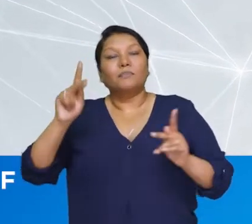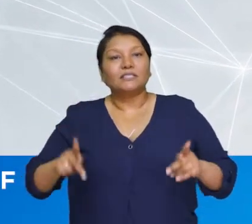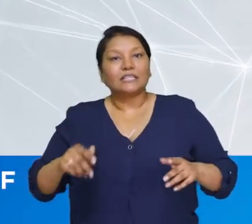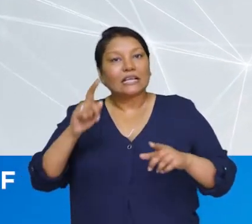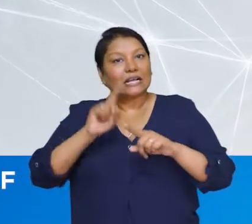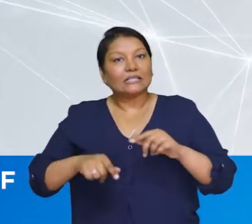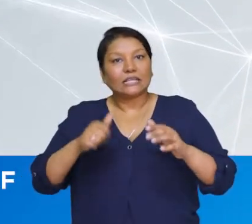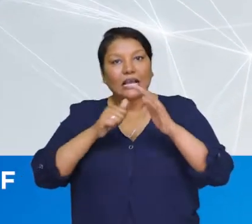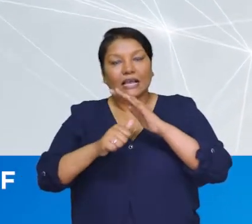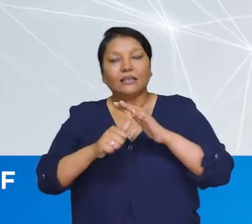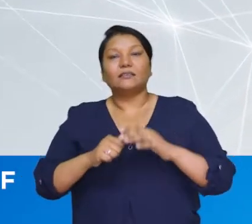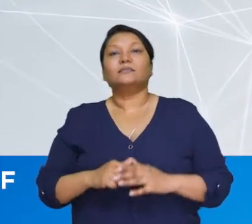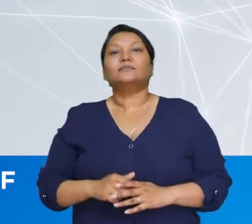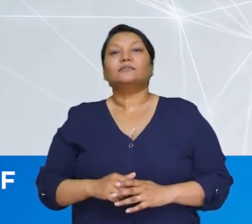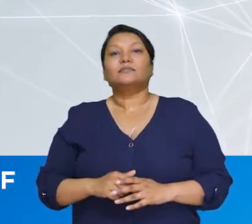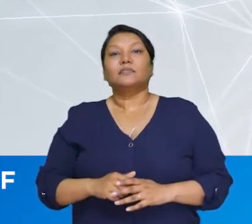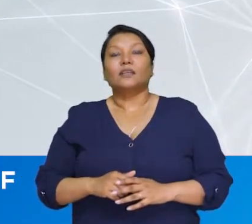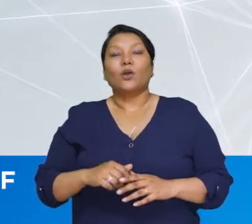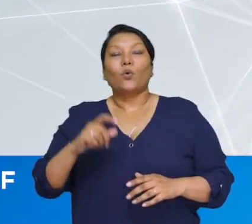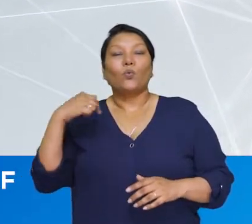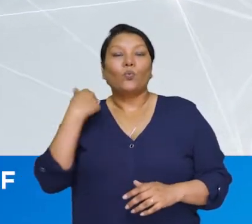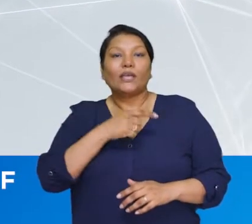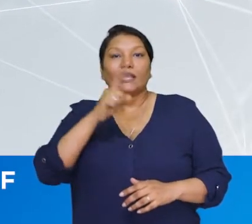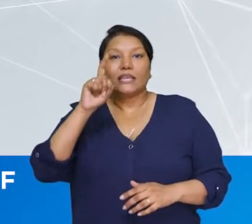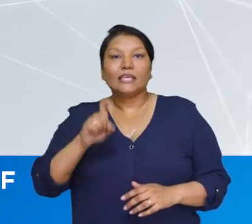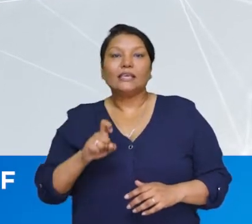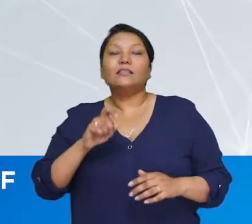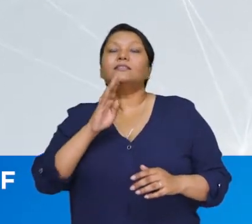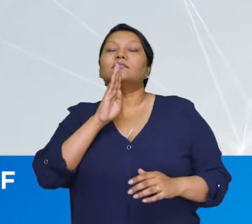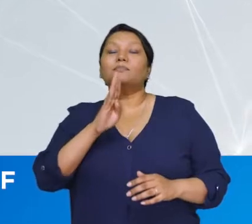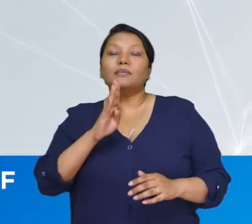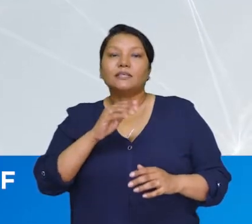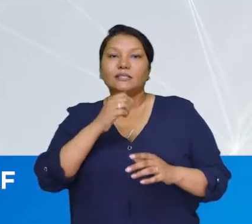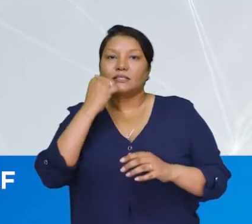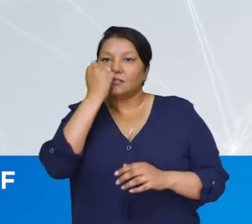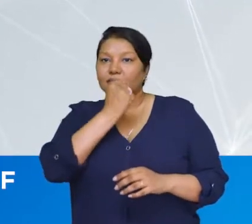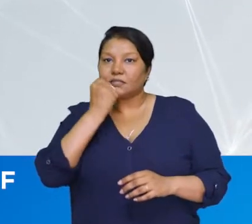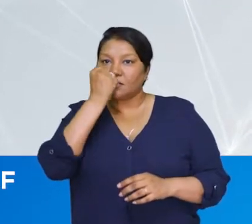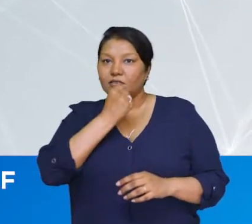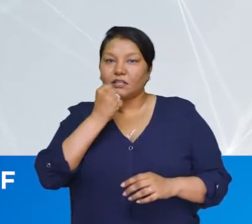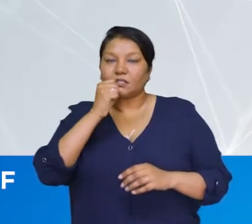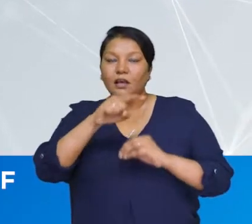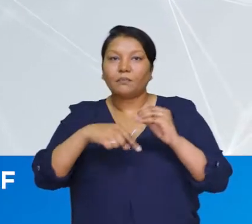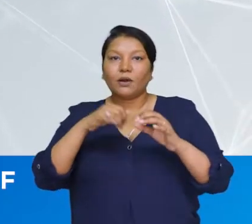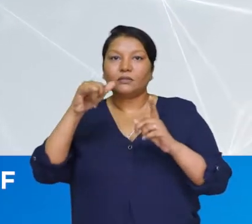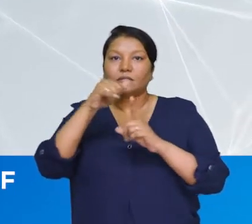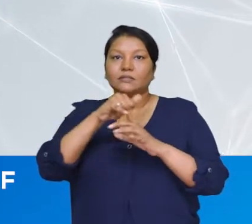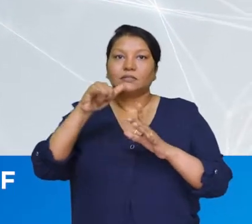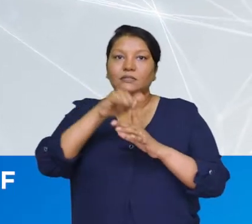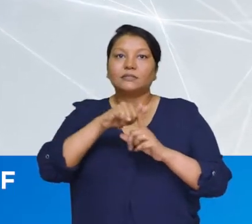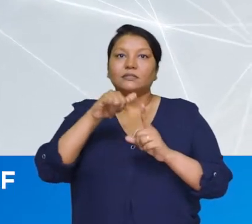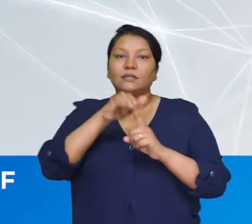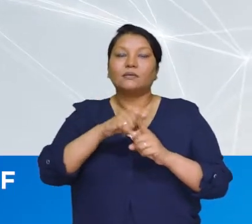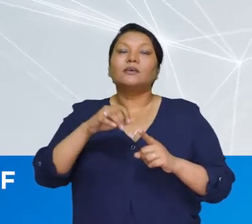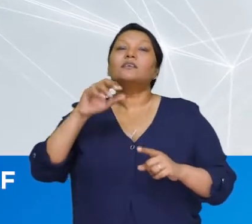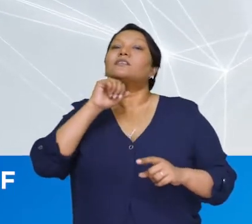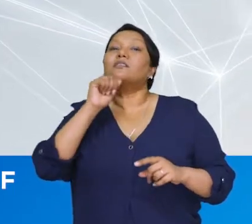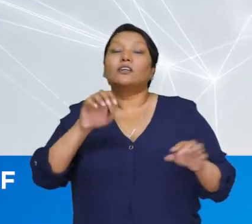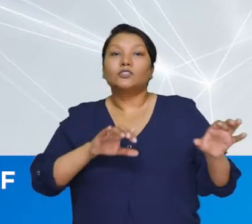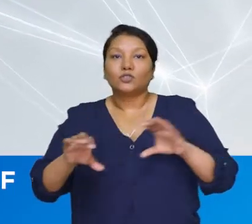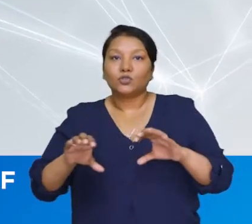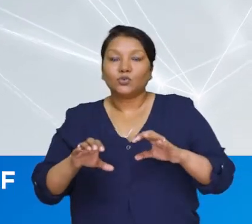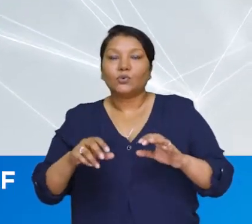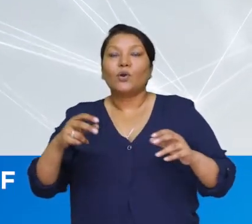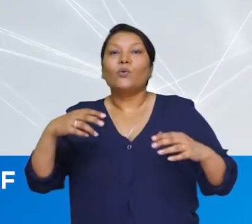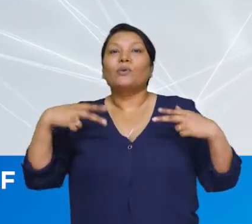viral, and the person has nowhere to run or hide. We must take cyberbullying seriously and try very hard not to engage in this